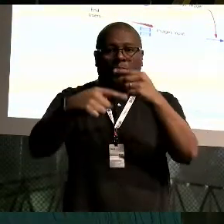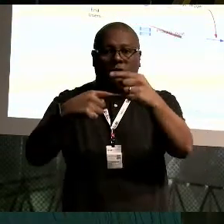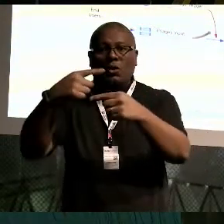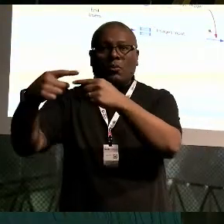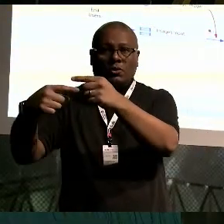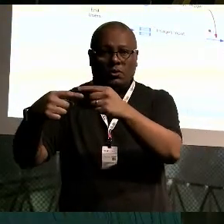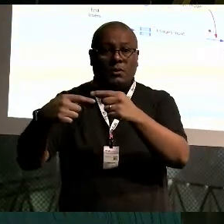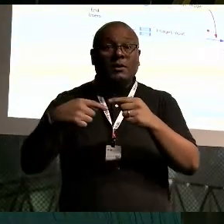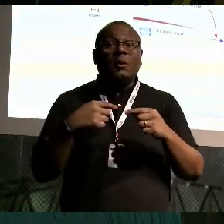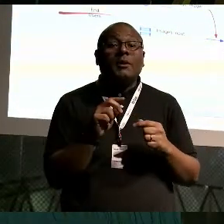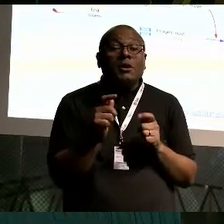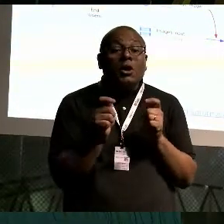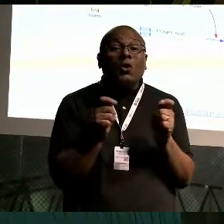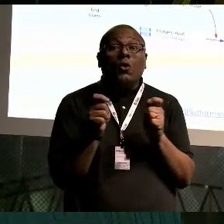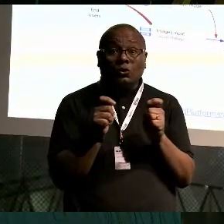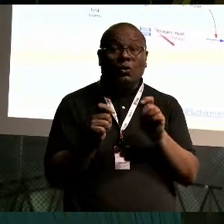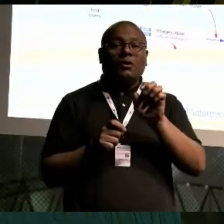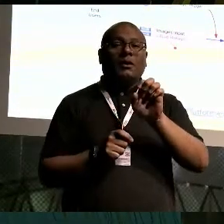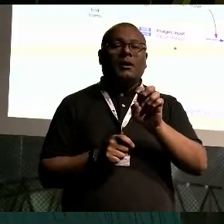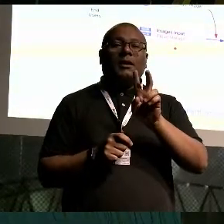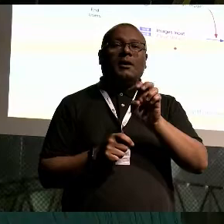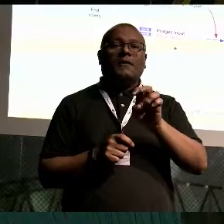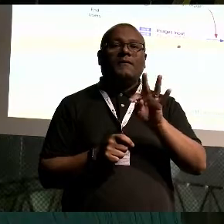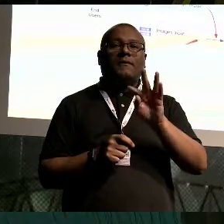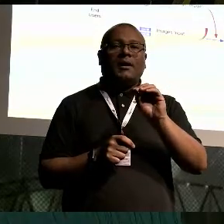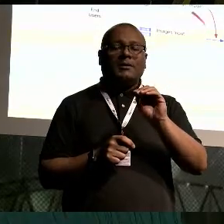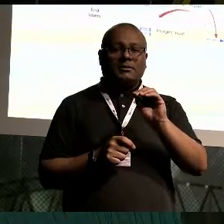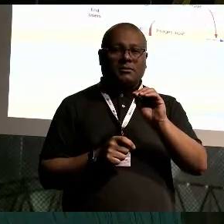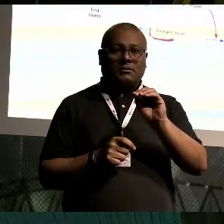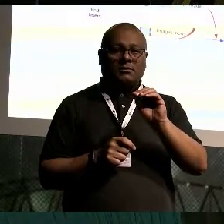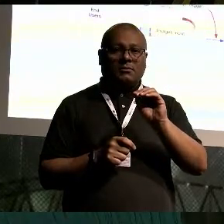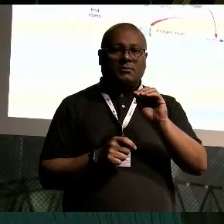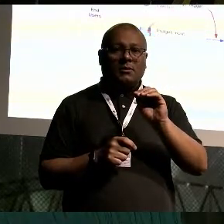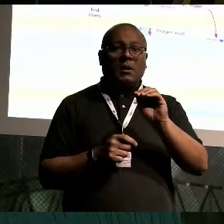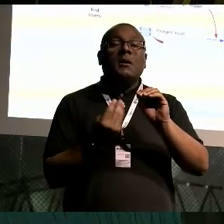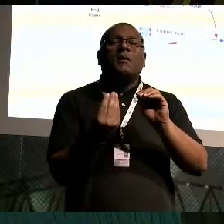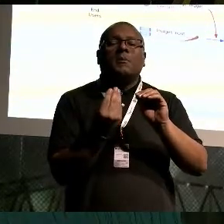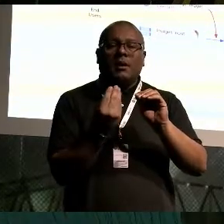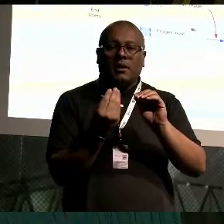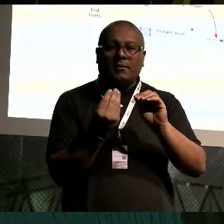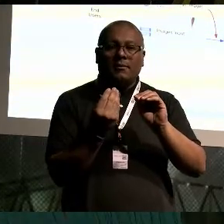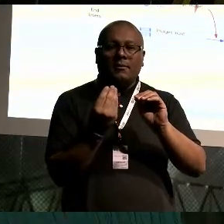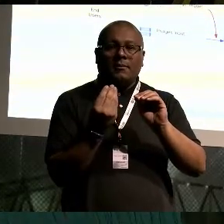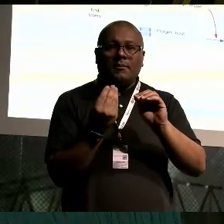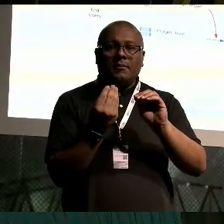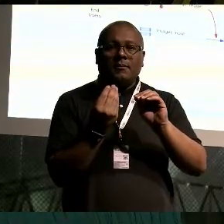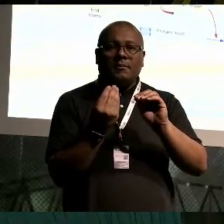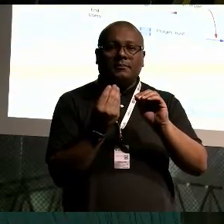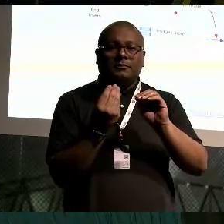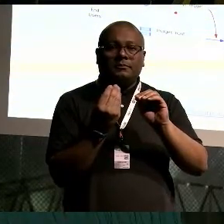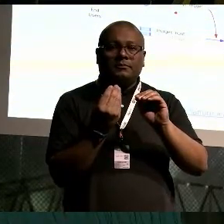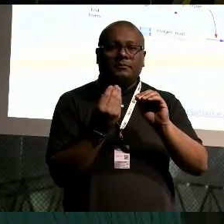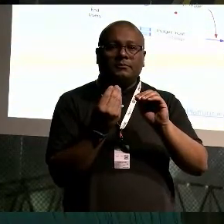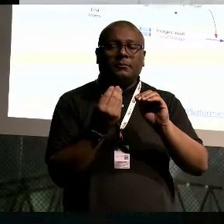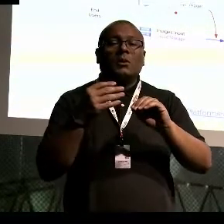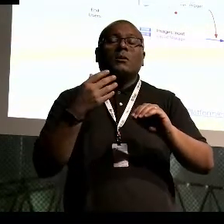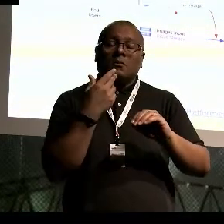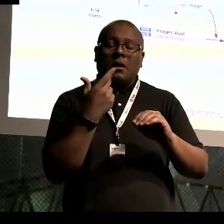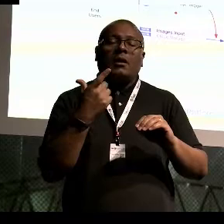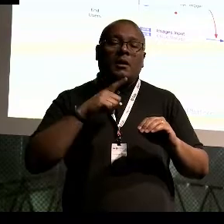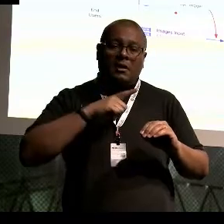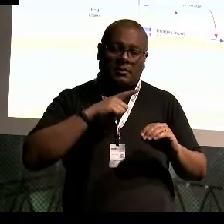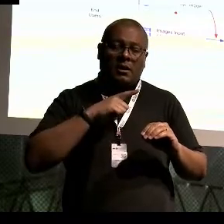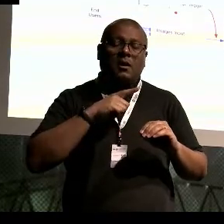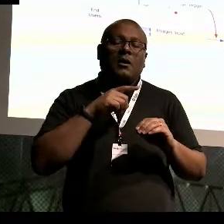use events. So when the user saves a file, that file gets picked up by EventArc, which is